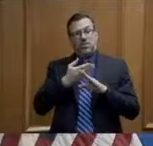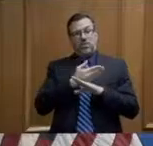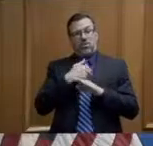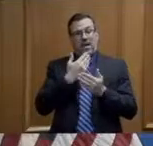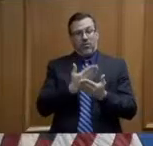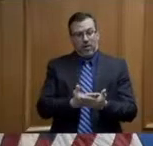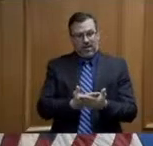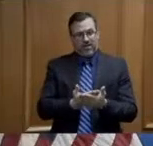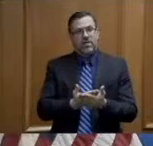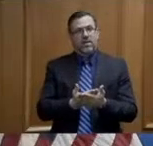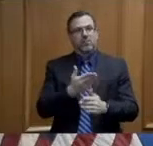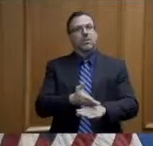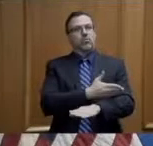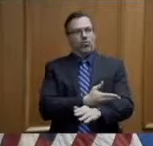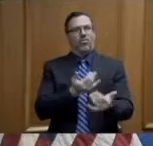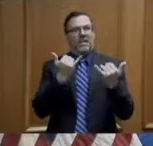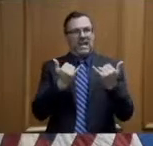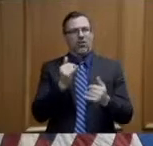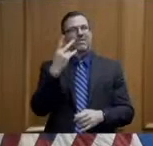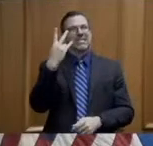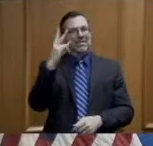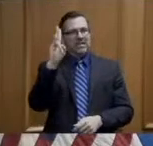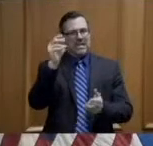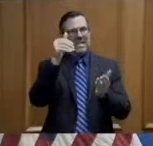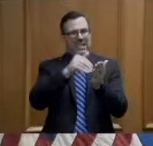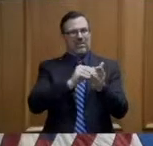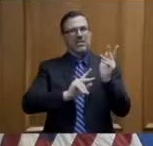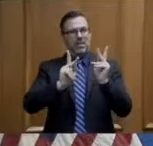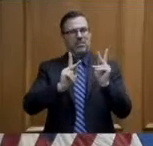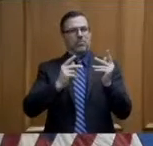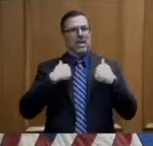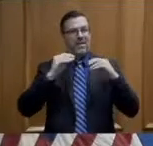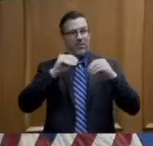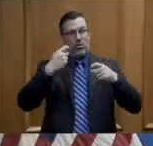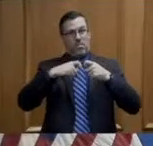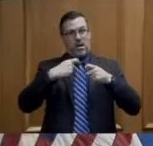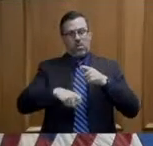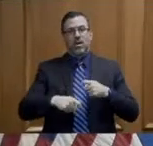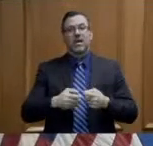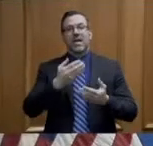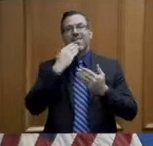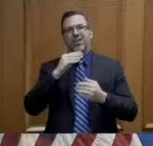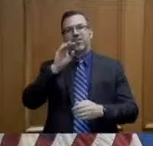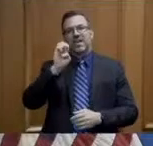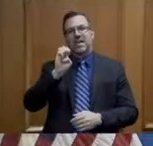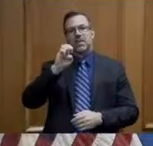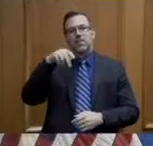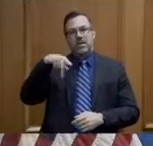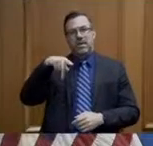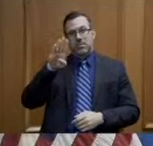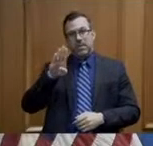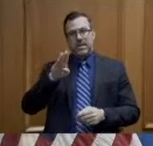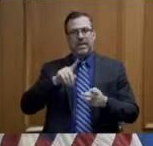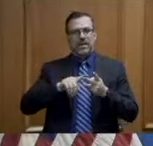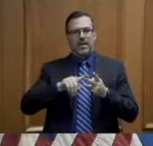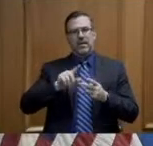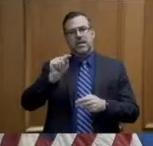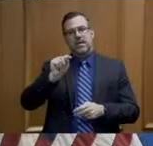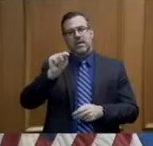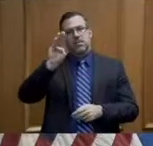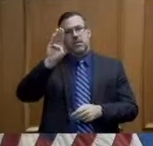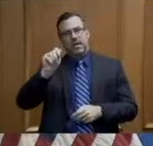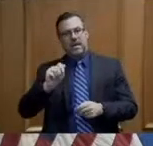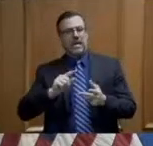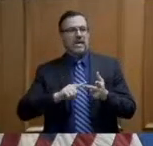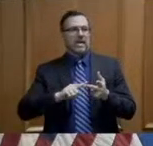so that is a testament to the effective work that's being done by EPB, supported by TVA and power companies who have